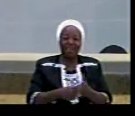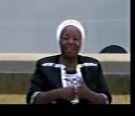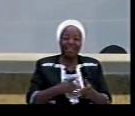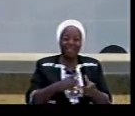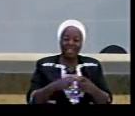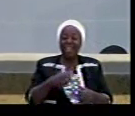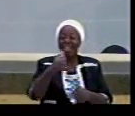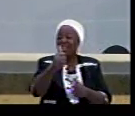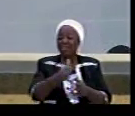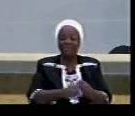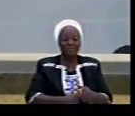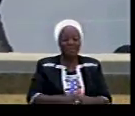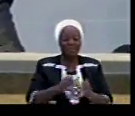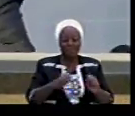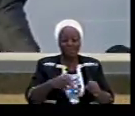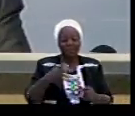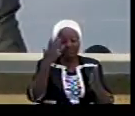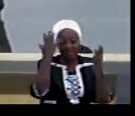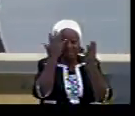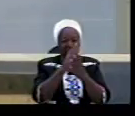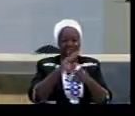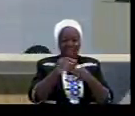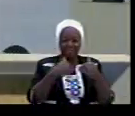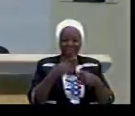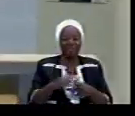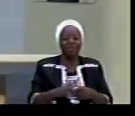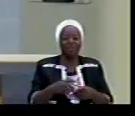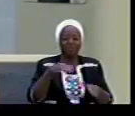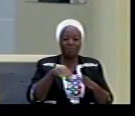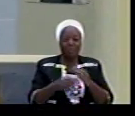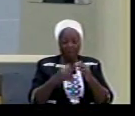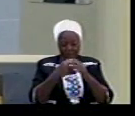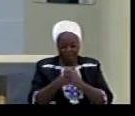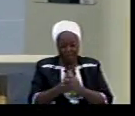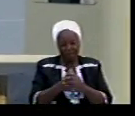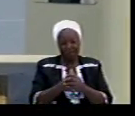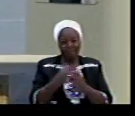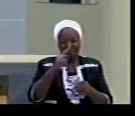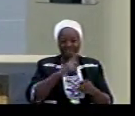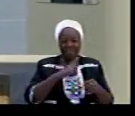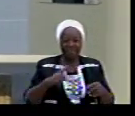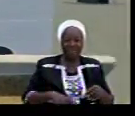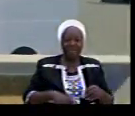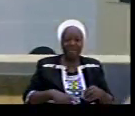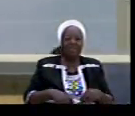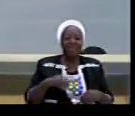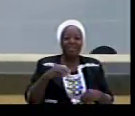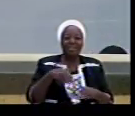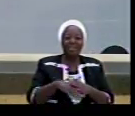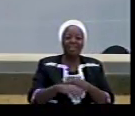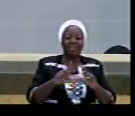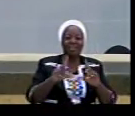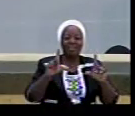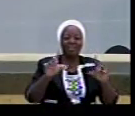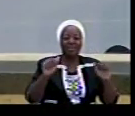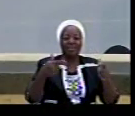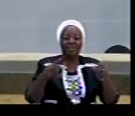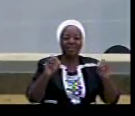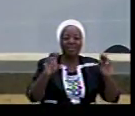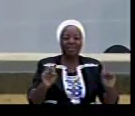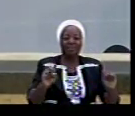about spontaneous miracles. In Lagos, I need to say that quickly now, in